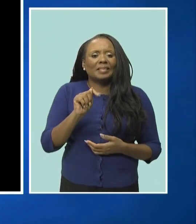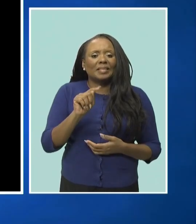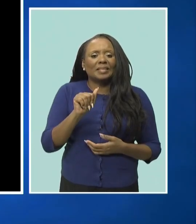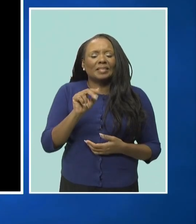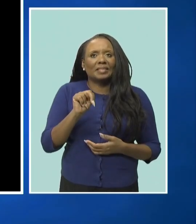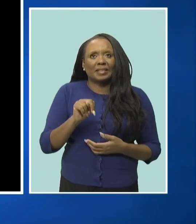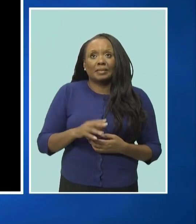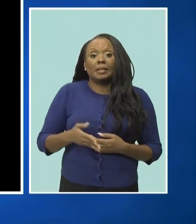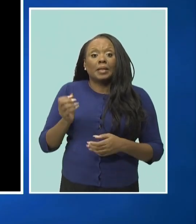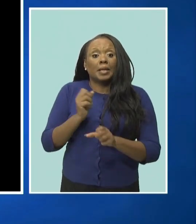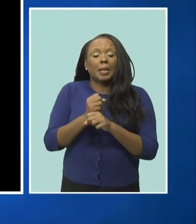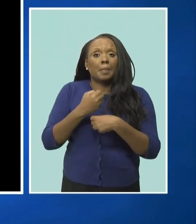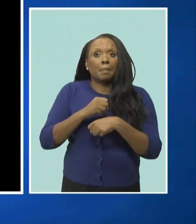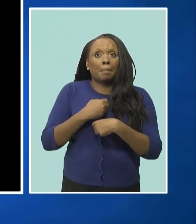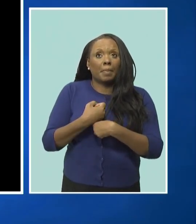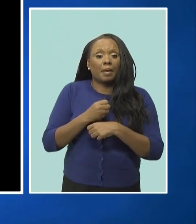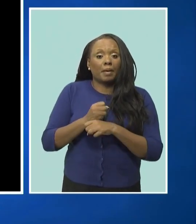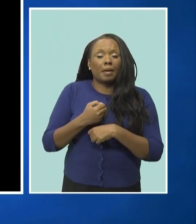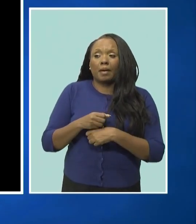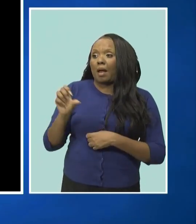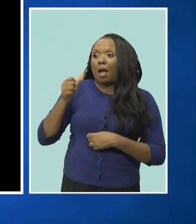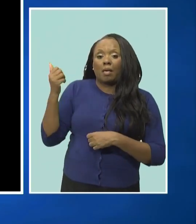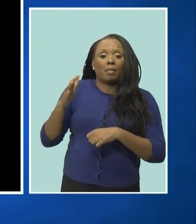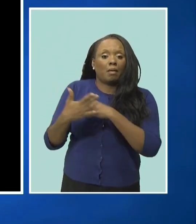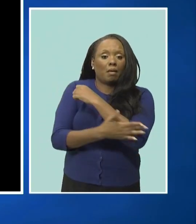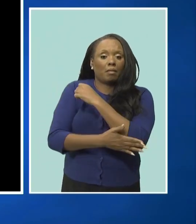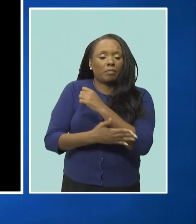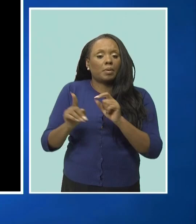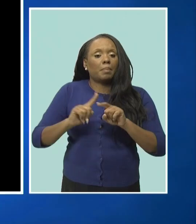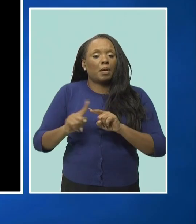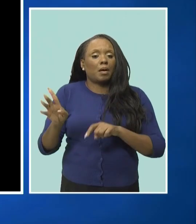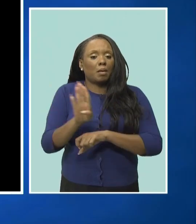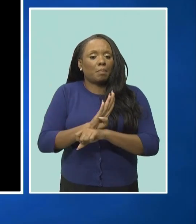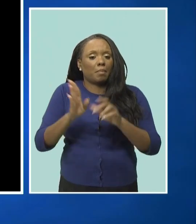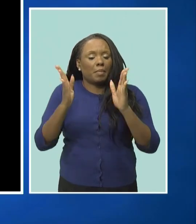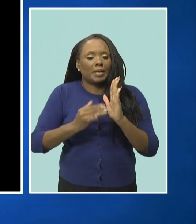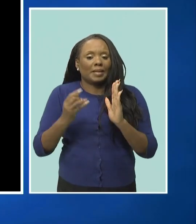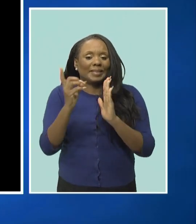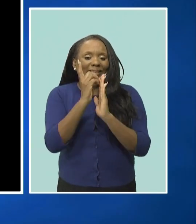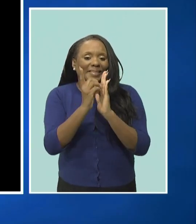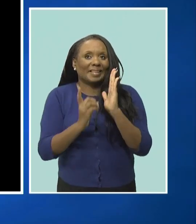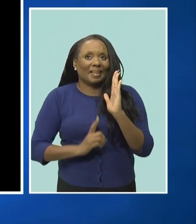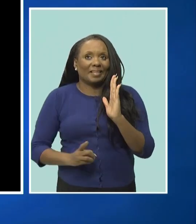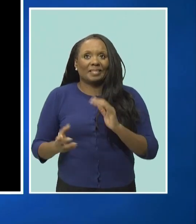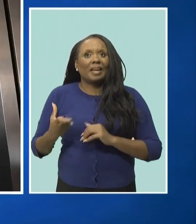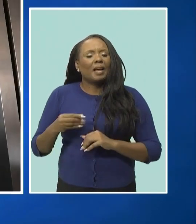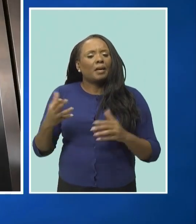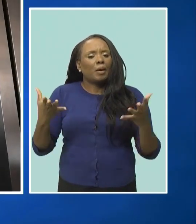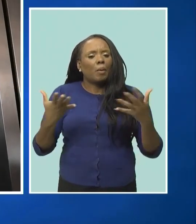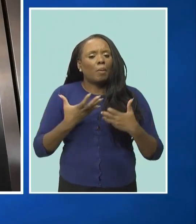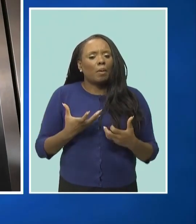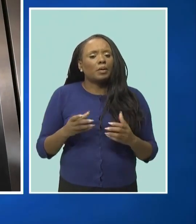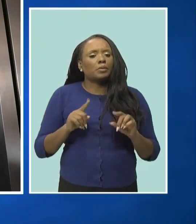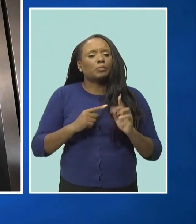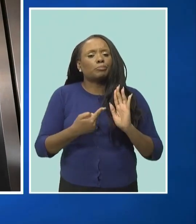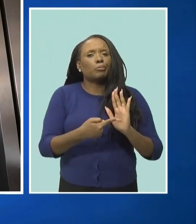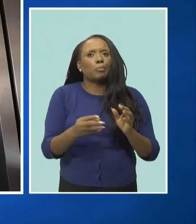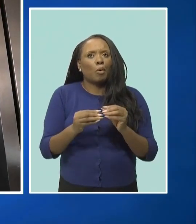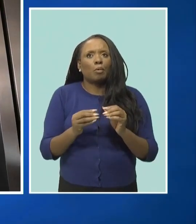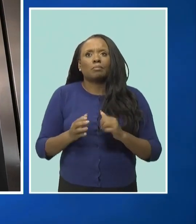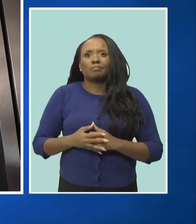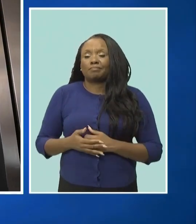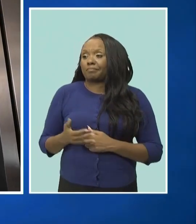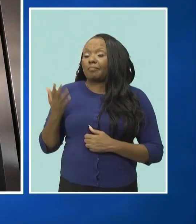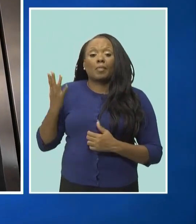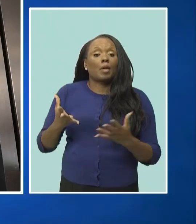he revealed that a local designer was used, and he is looking to expand the brand. We're looking to go into knives. We have